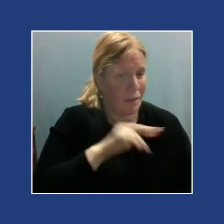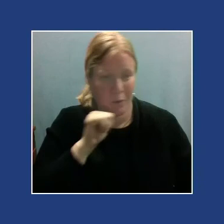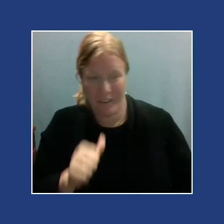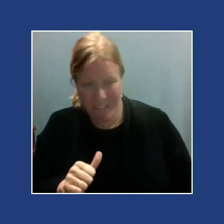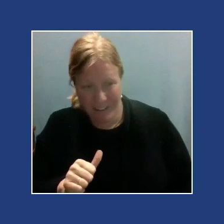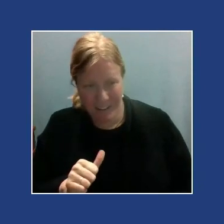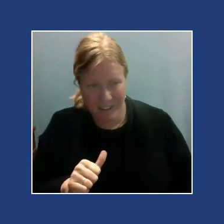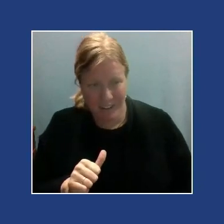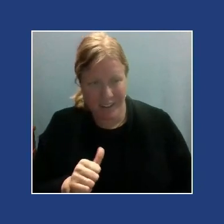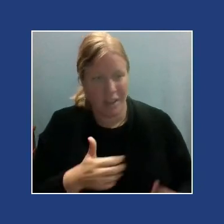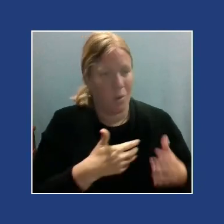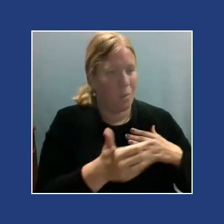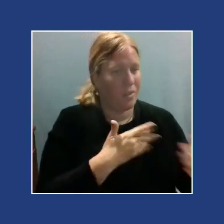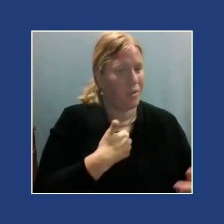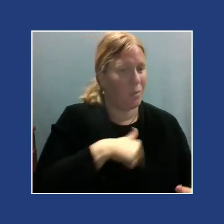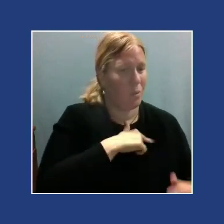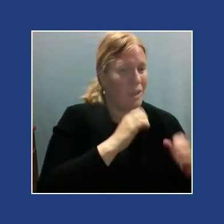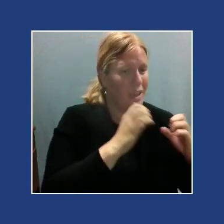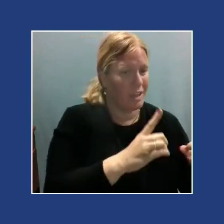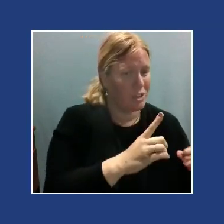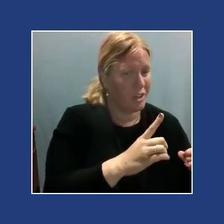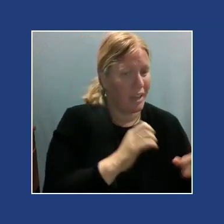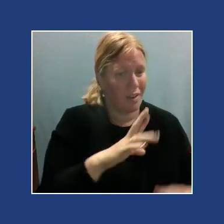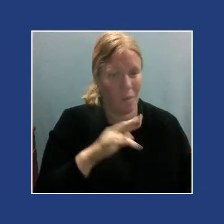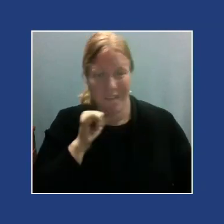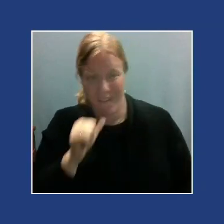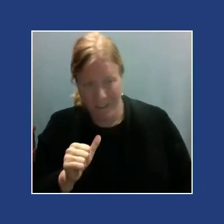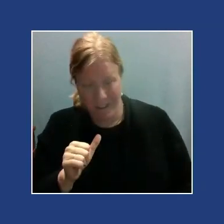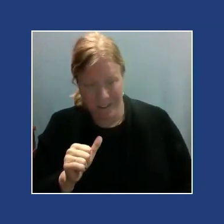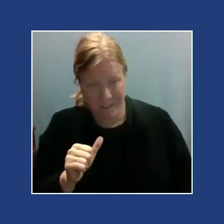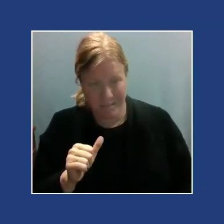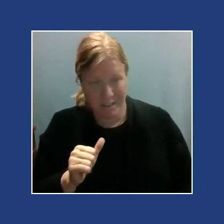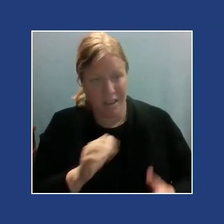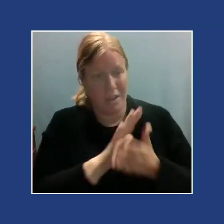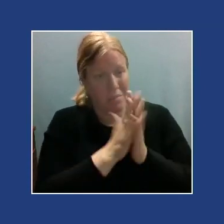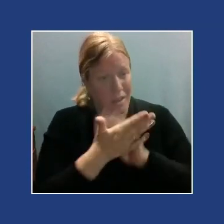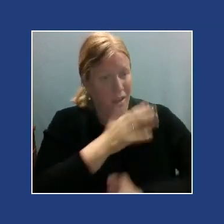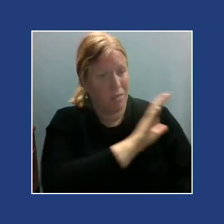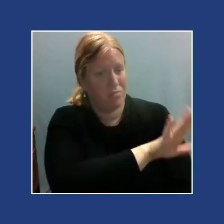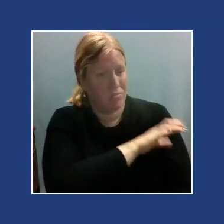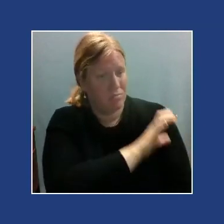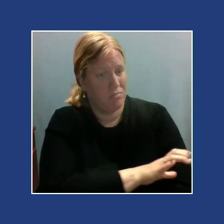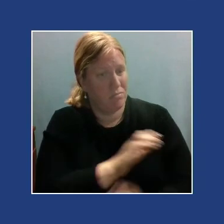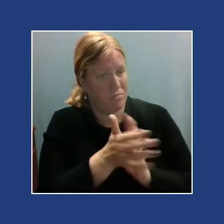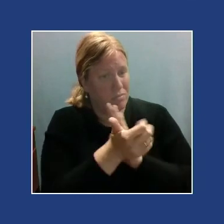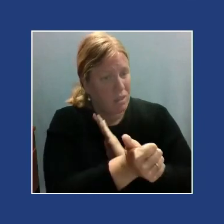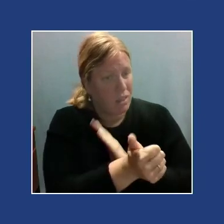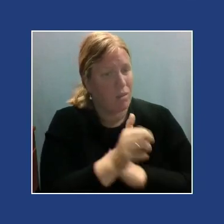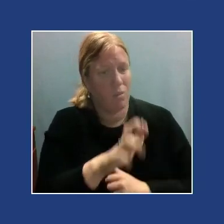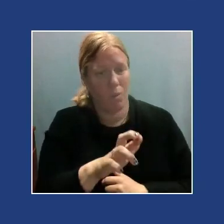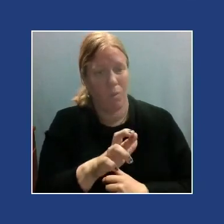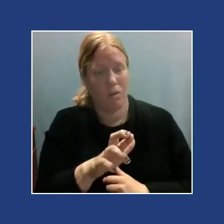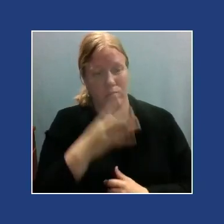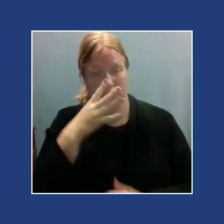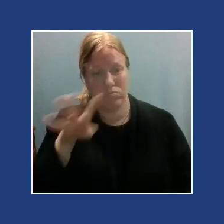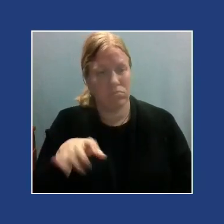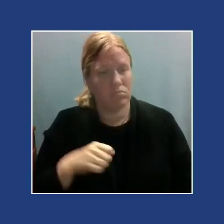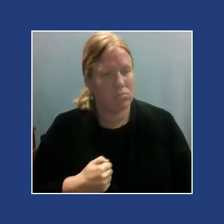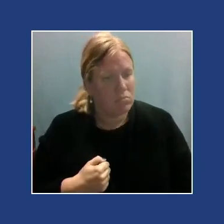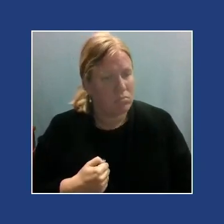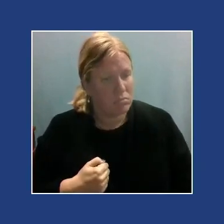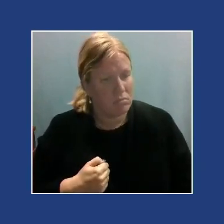we educate ourselves about it and become skilled affirming clinicians, or whether we choose to not do this.